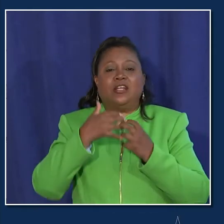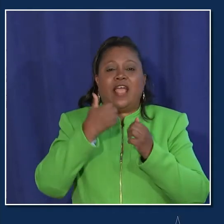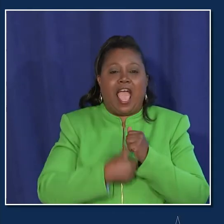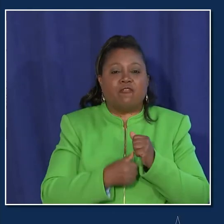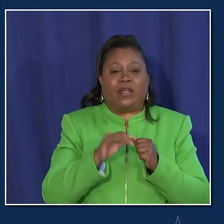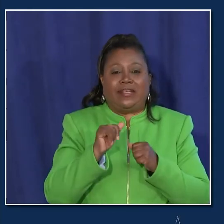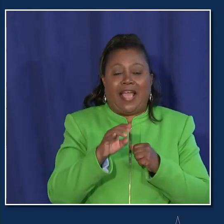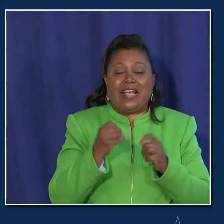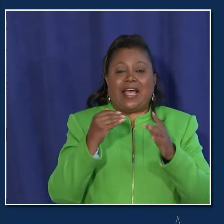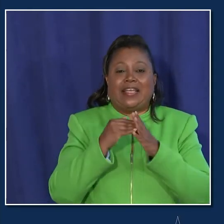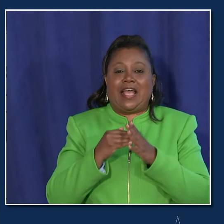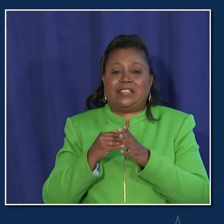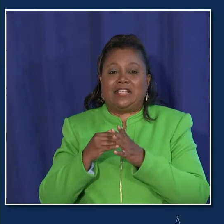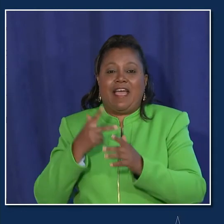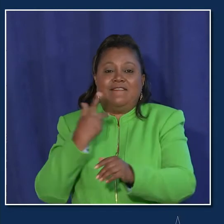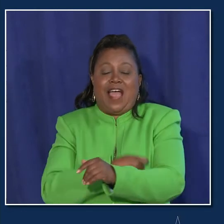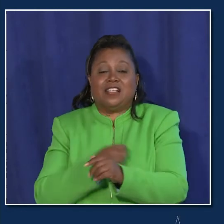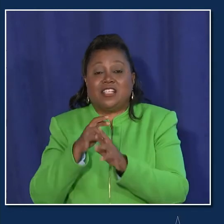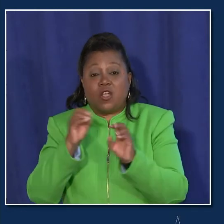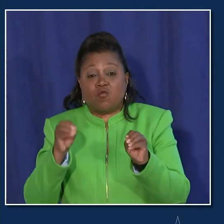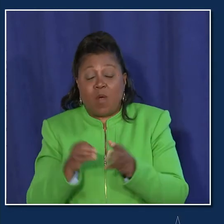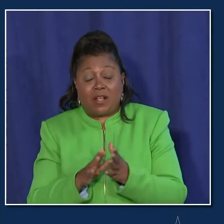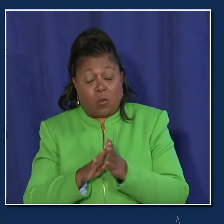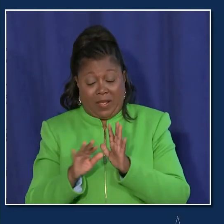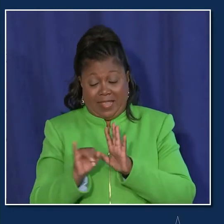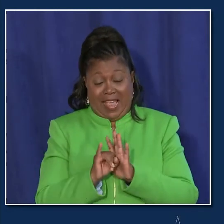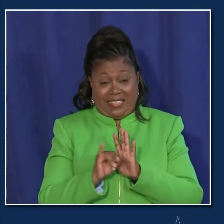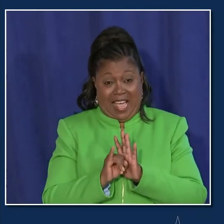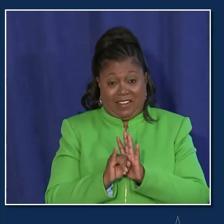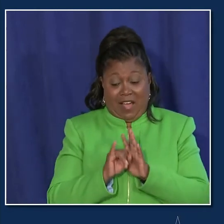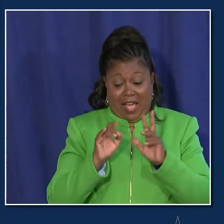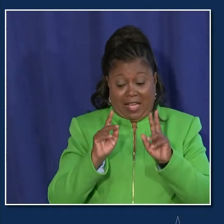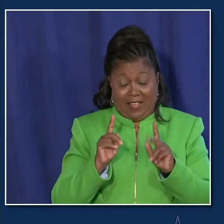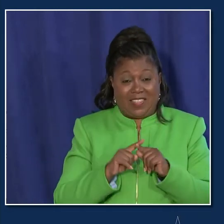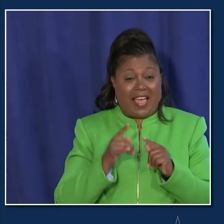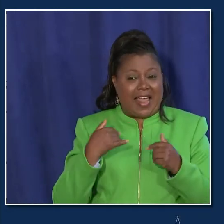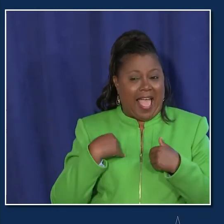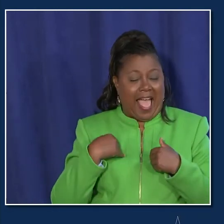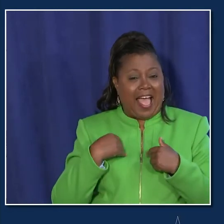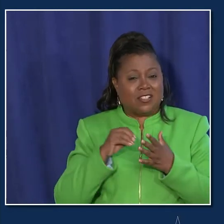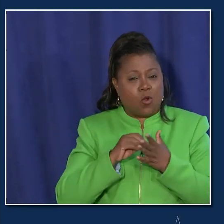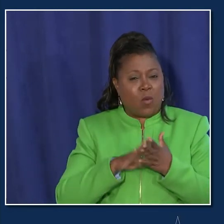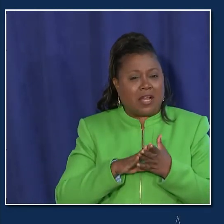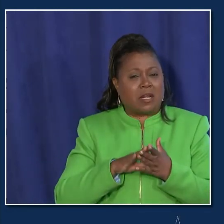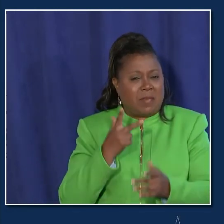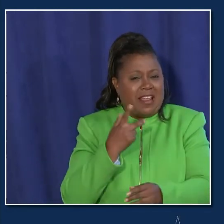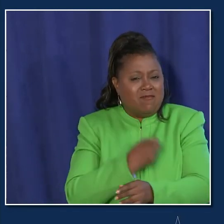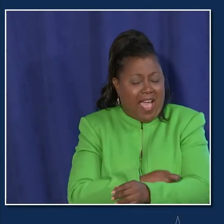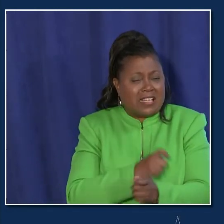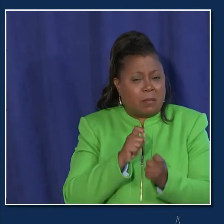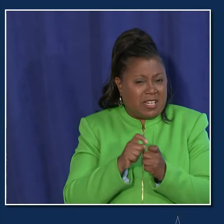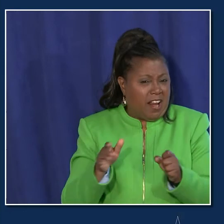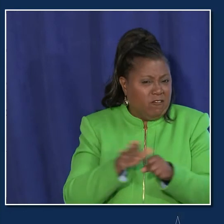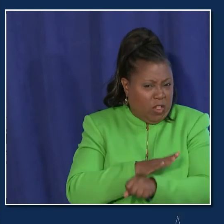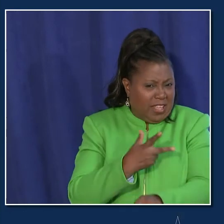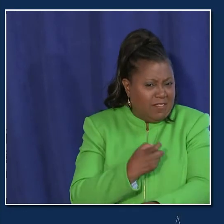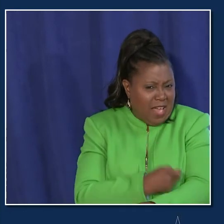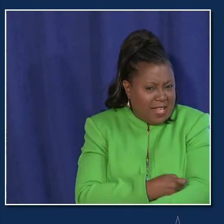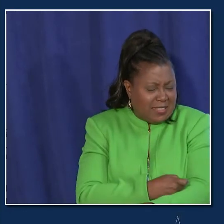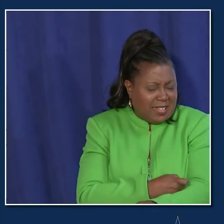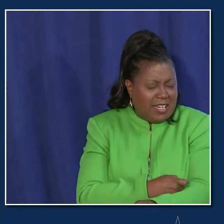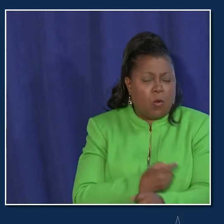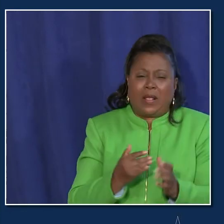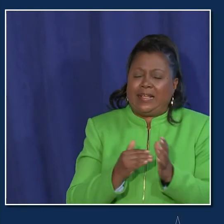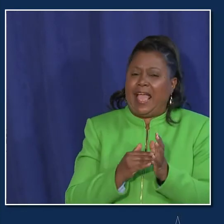single case against vaccine records. And when we identify a case that has a record record of being vaccinated, particularly fully vaccinated.